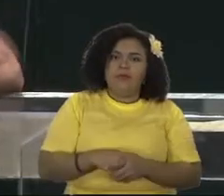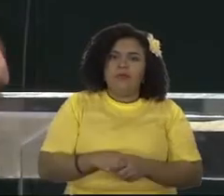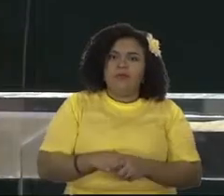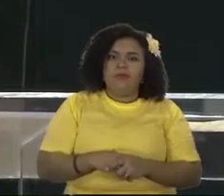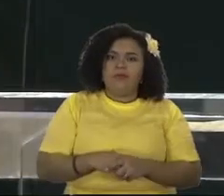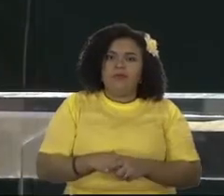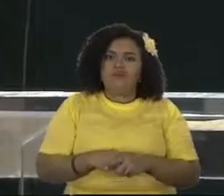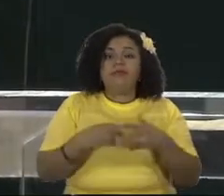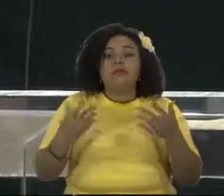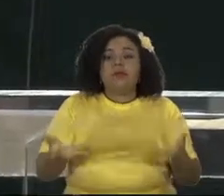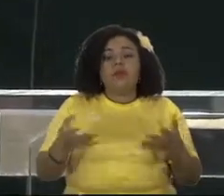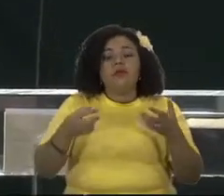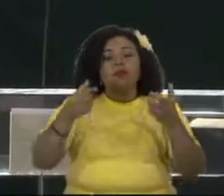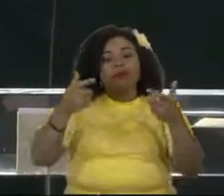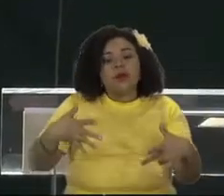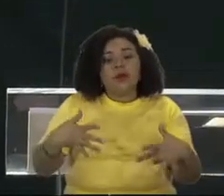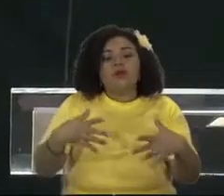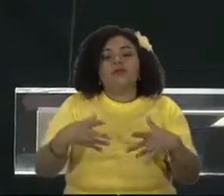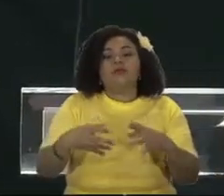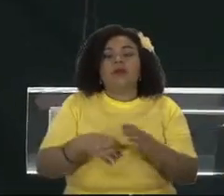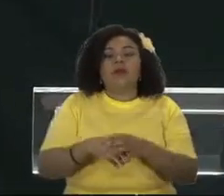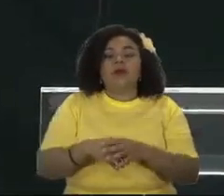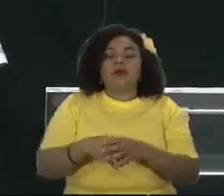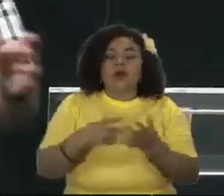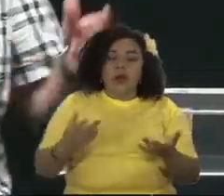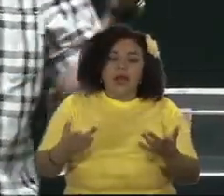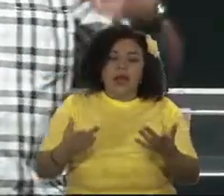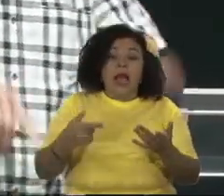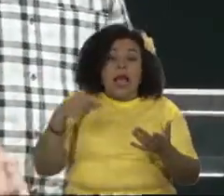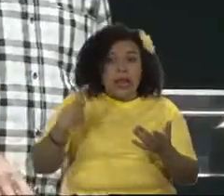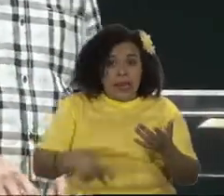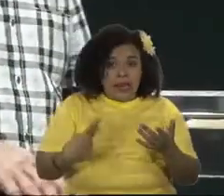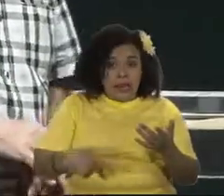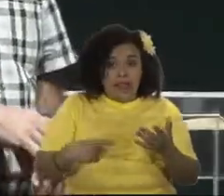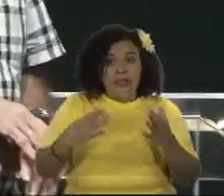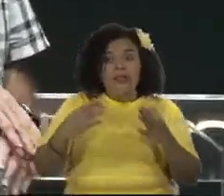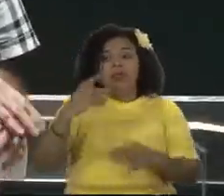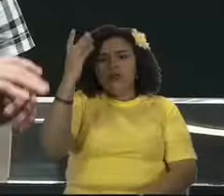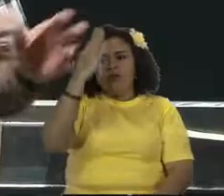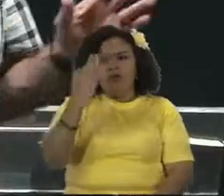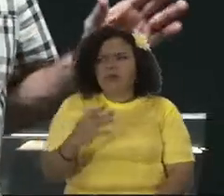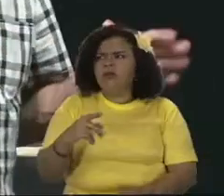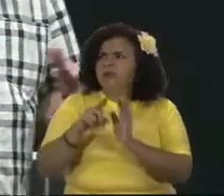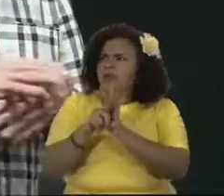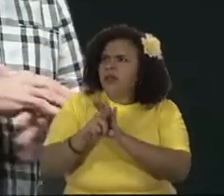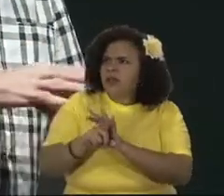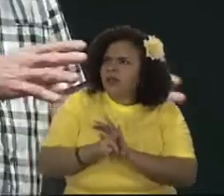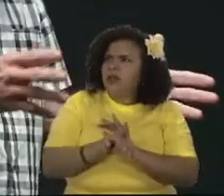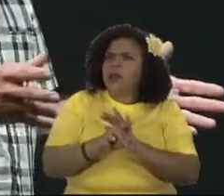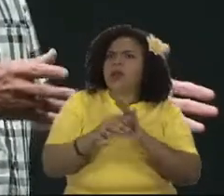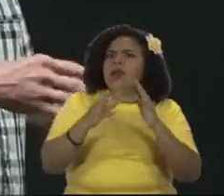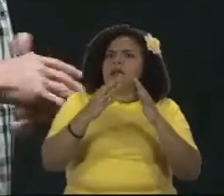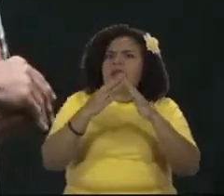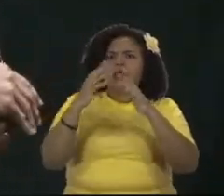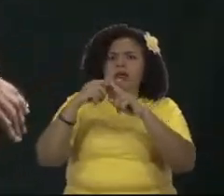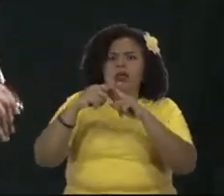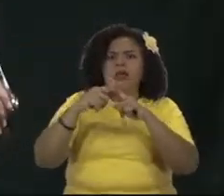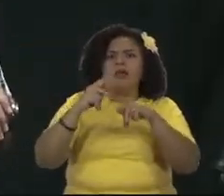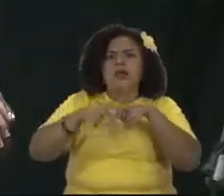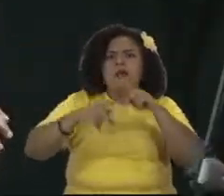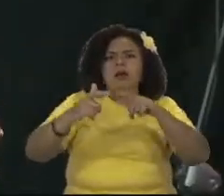in the church we has been make some studies of the Bible. And I know many churches in